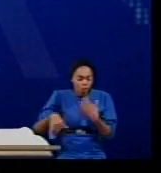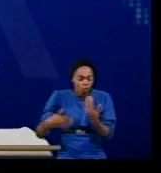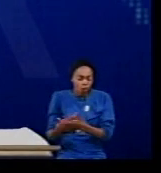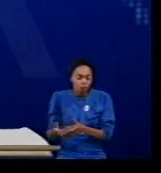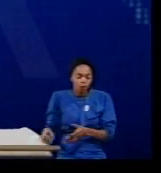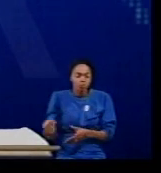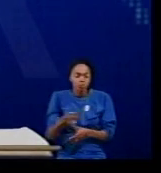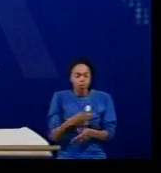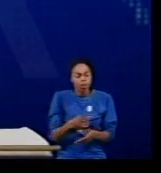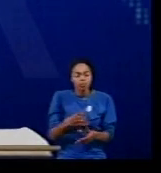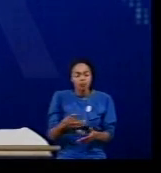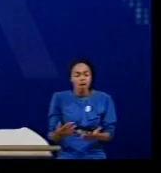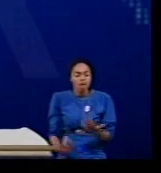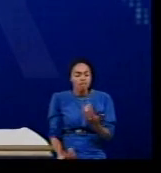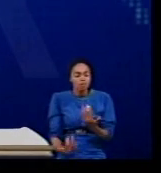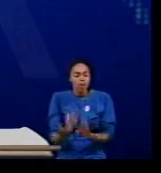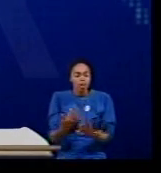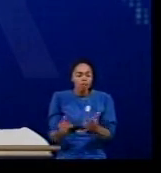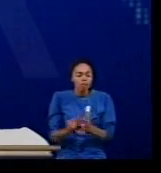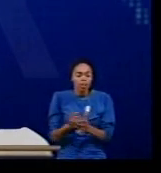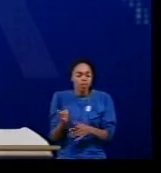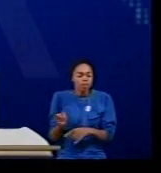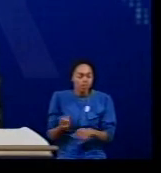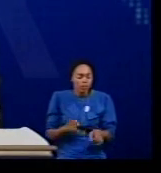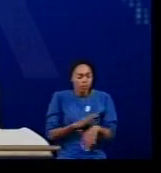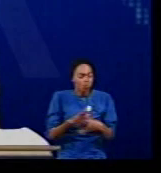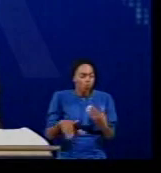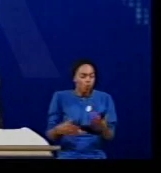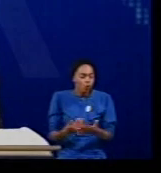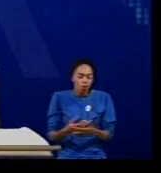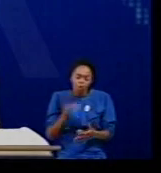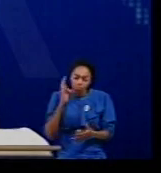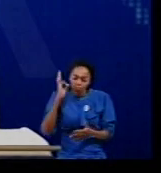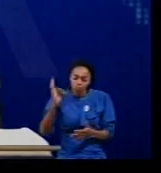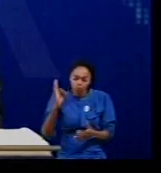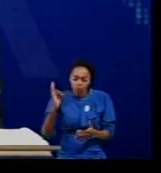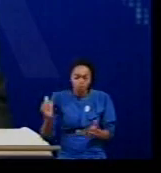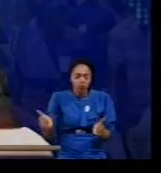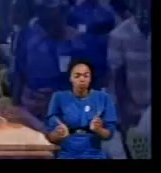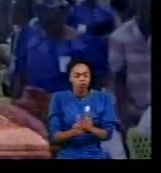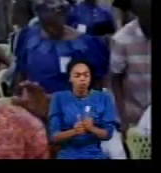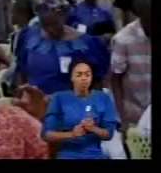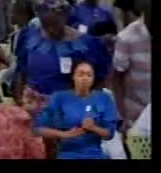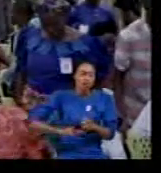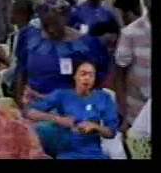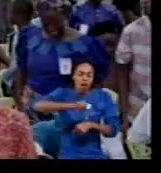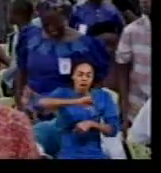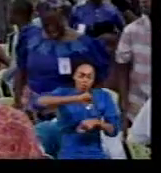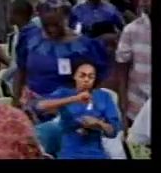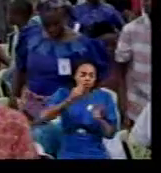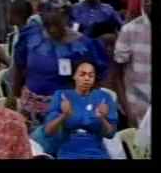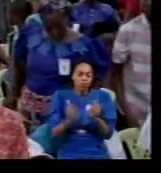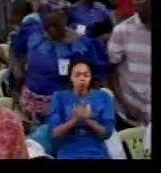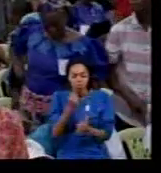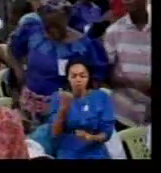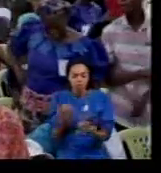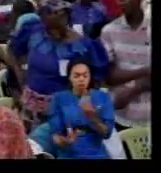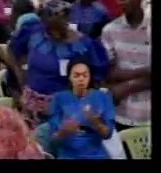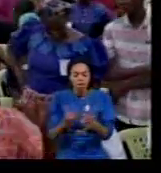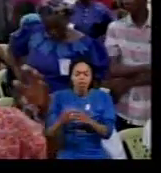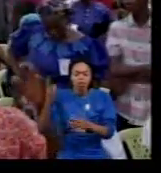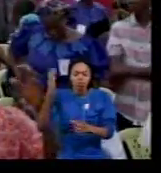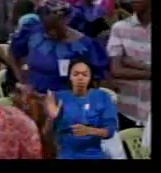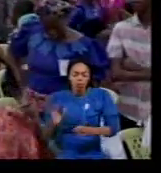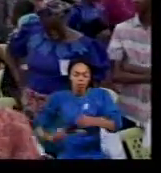of the earth, till thou come unto Gaza, and left no sustenance for Israel, neither sheep nor ox